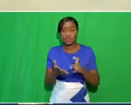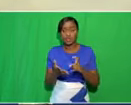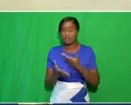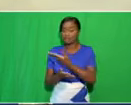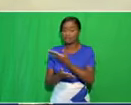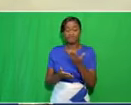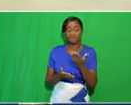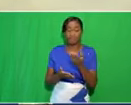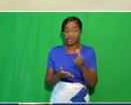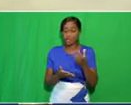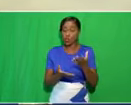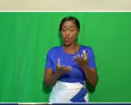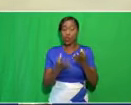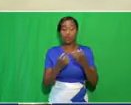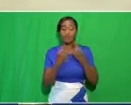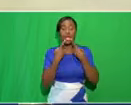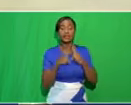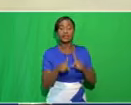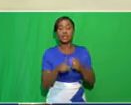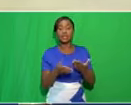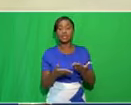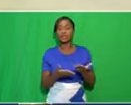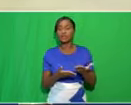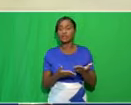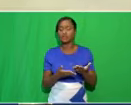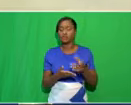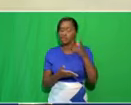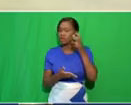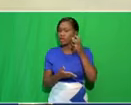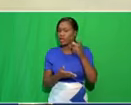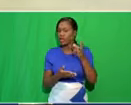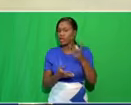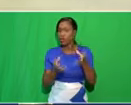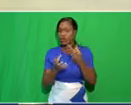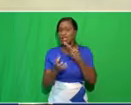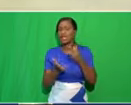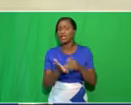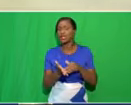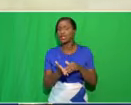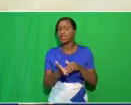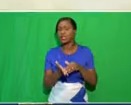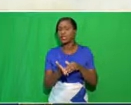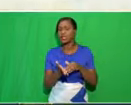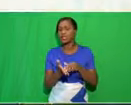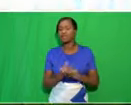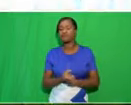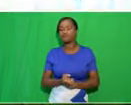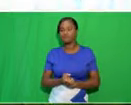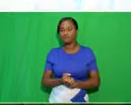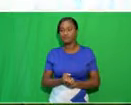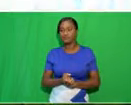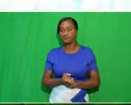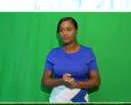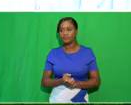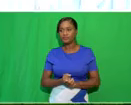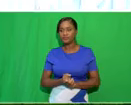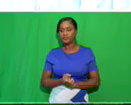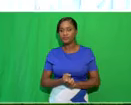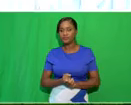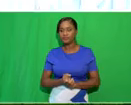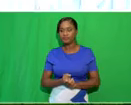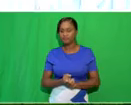panel. Anyone there would like to take the question? You heard the question. You want me to repeat it? So,